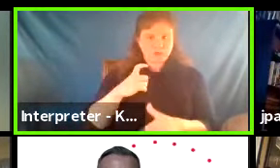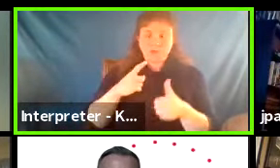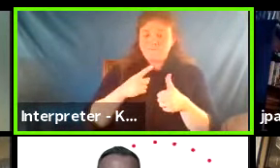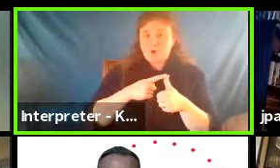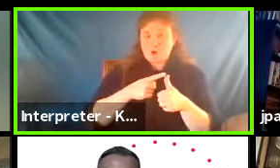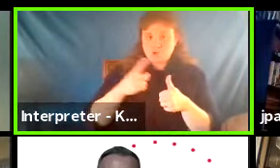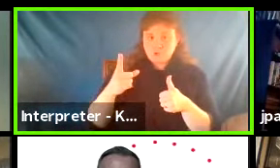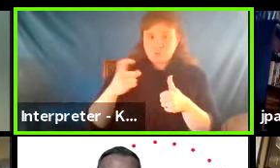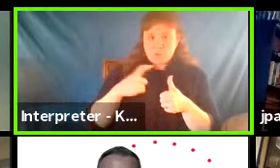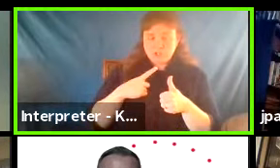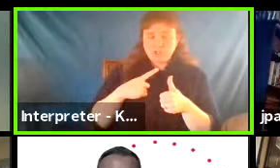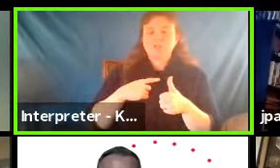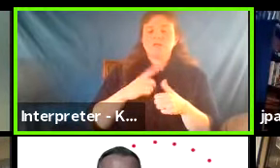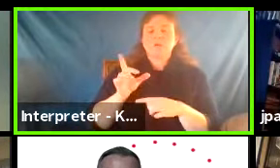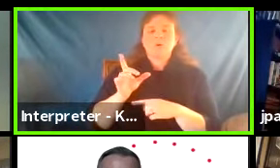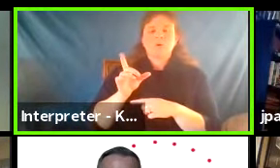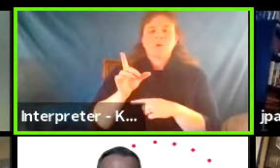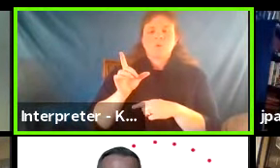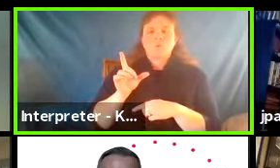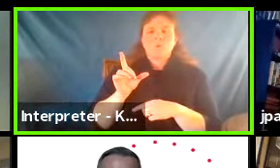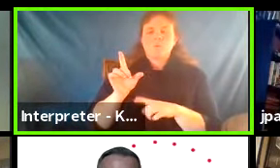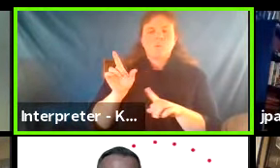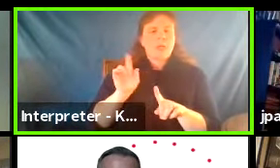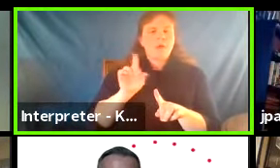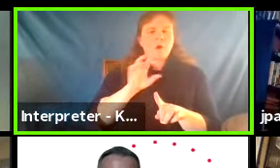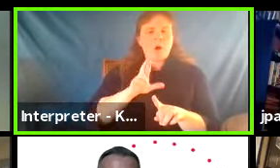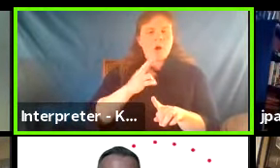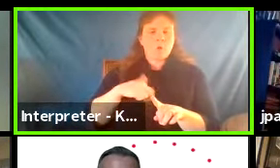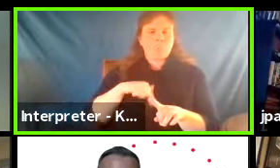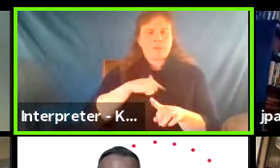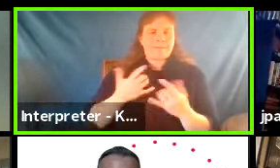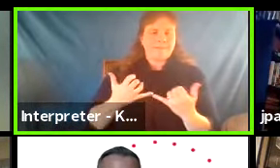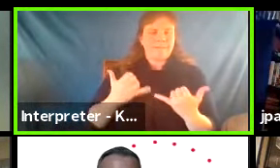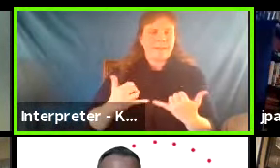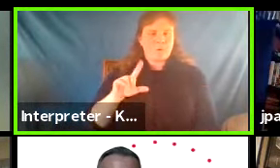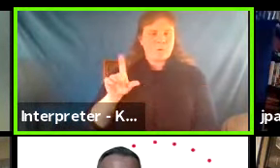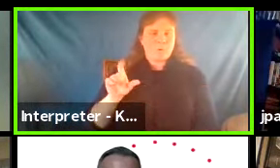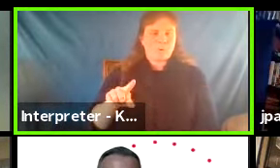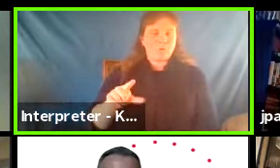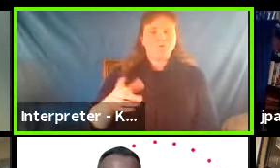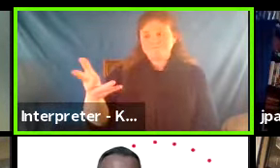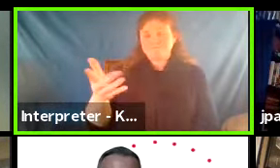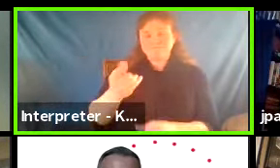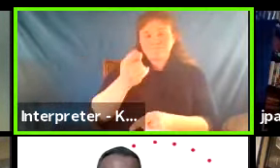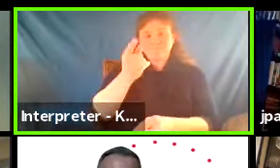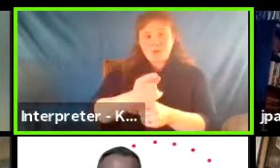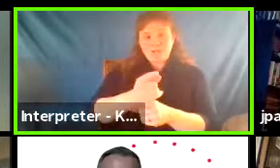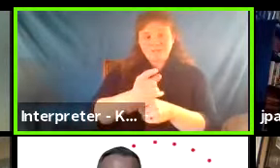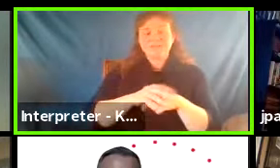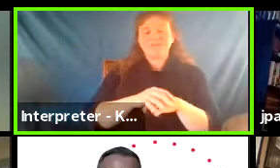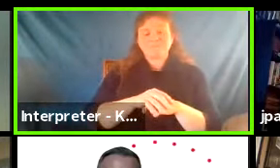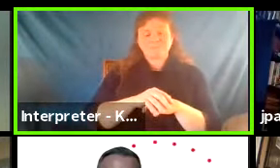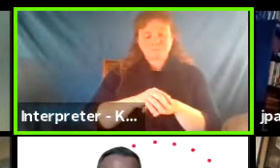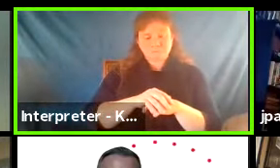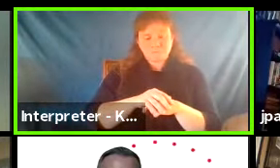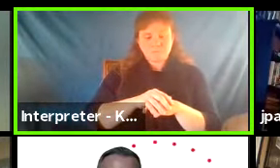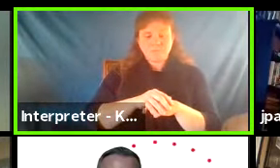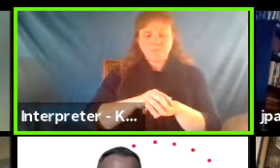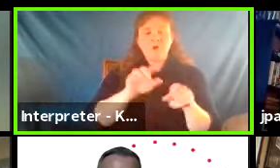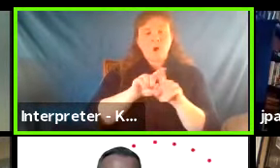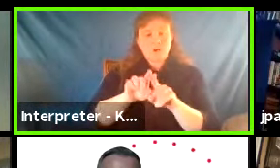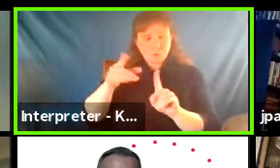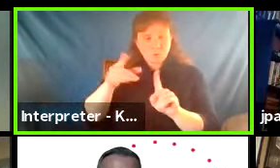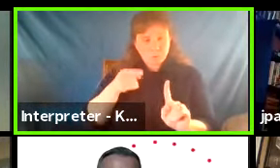is where are we now? And you are right on actually, which but and to also your point, like